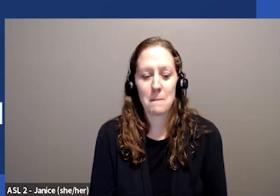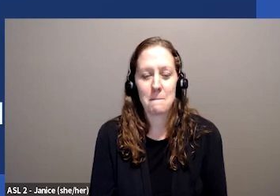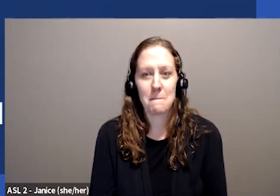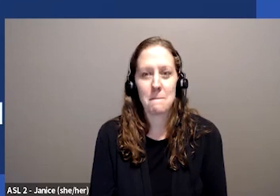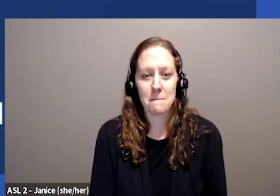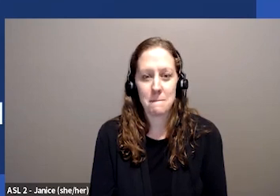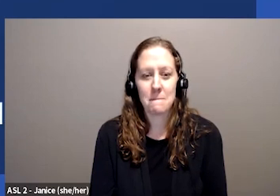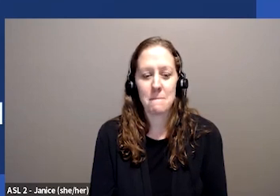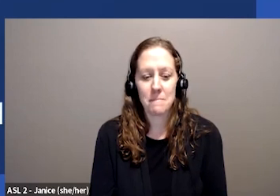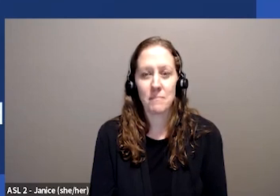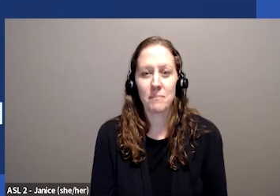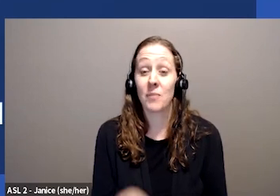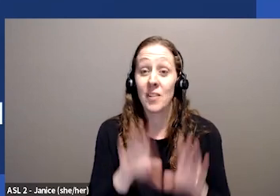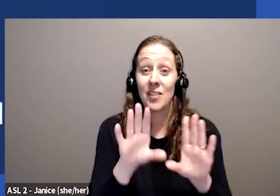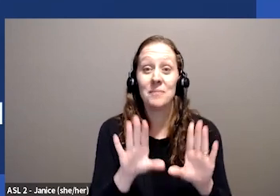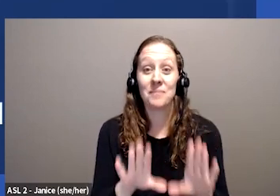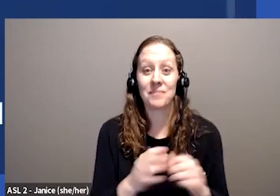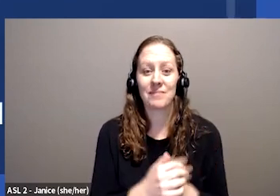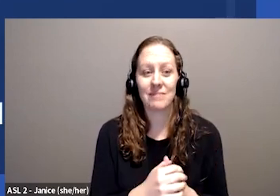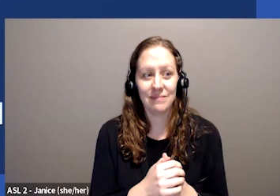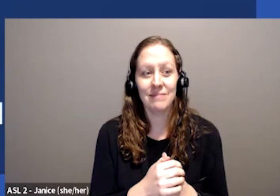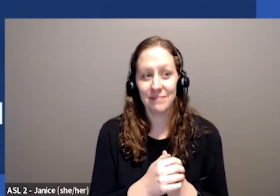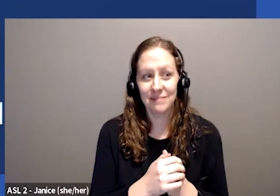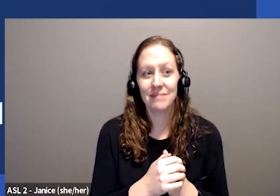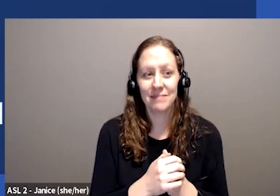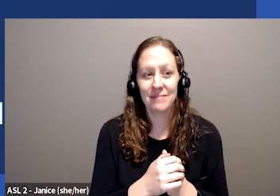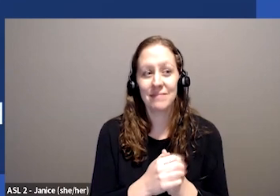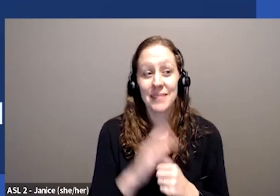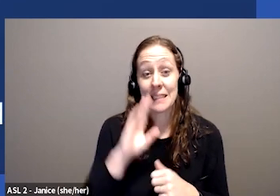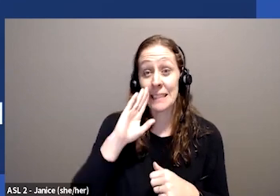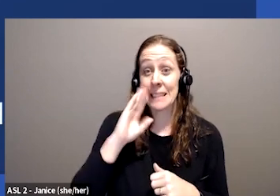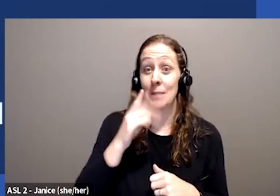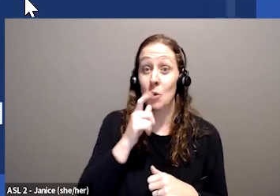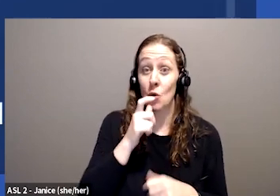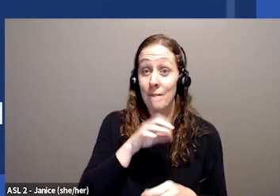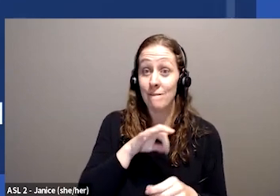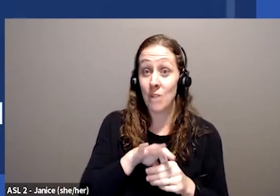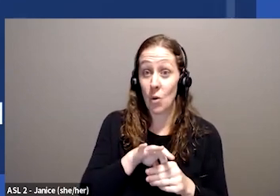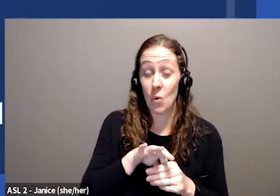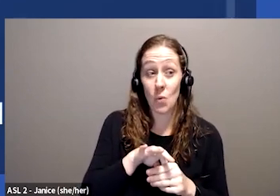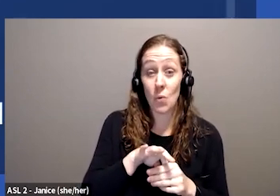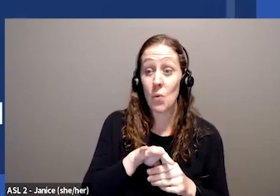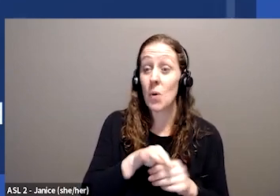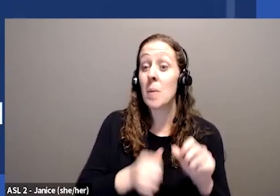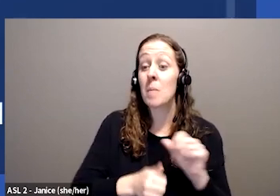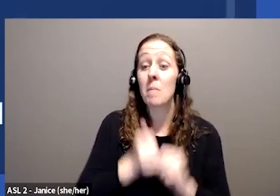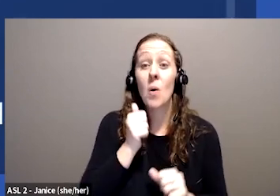Okay, well, great. So it looks like amongst those who voted, the